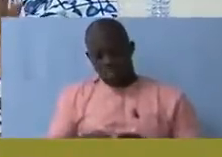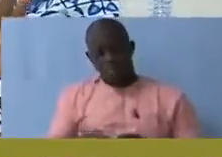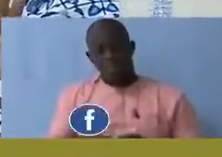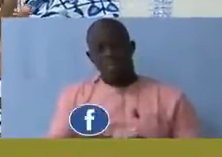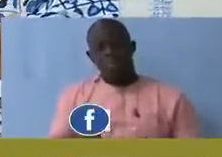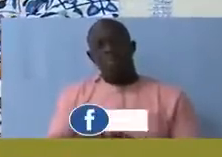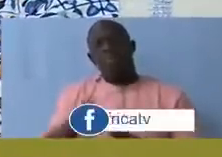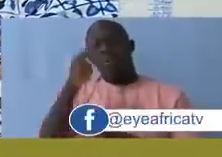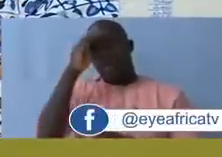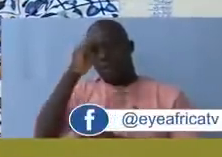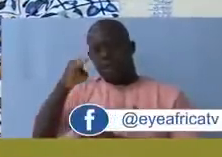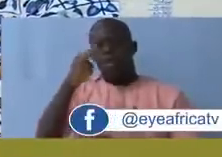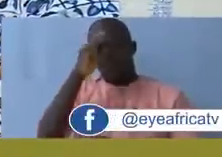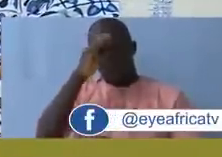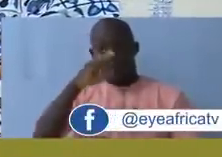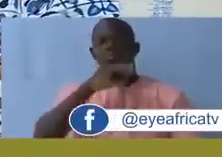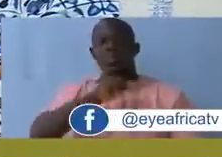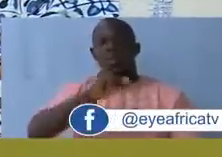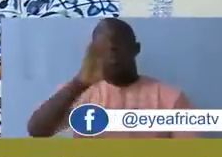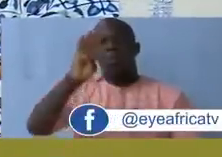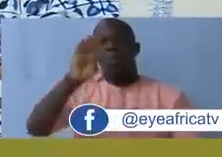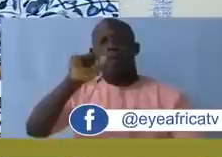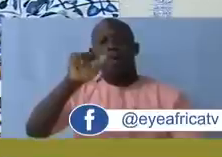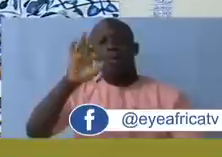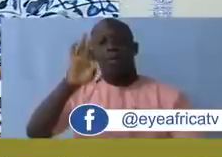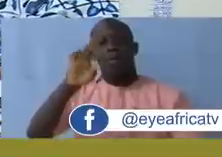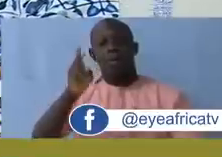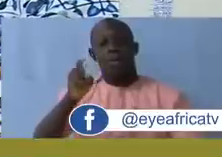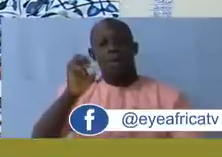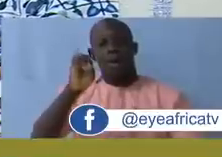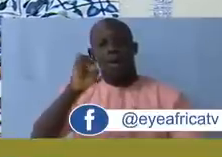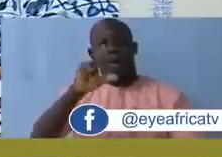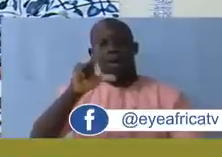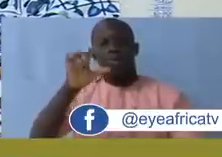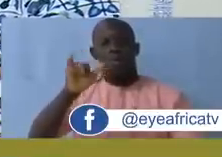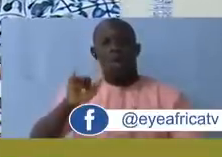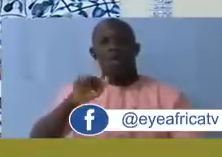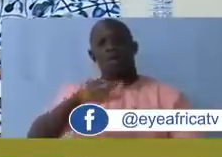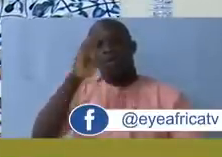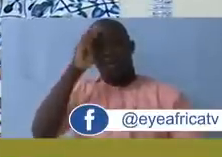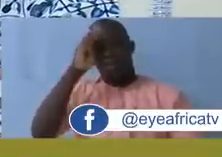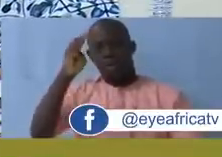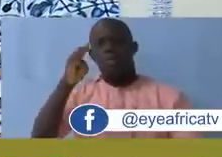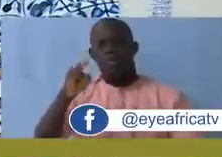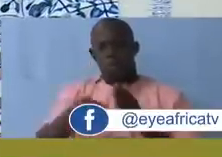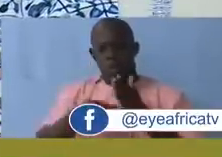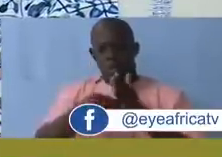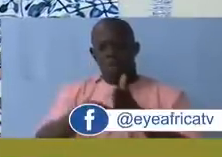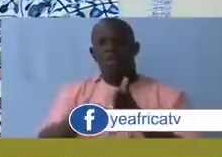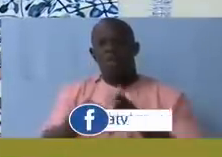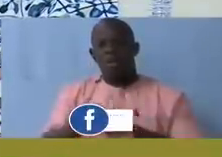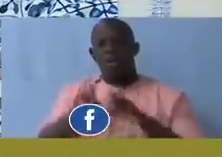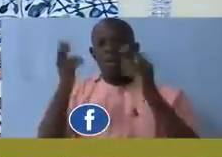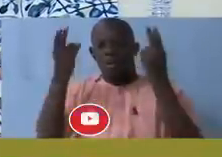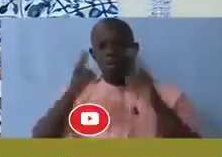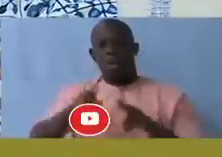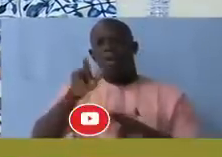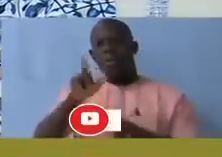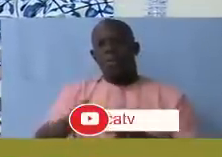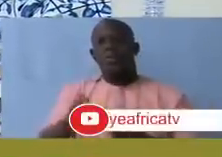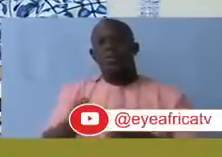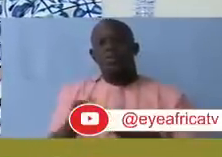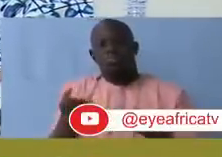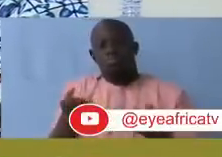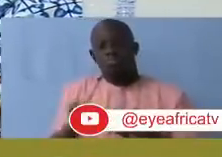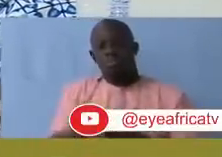Thank you very much, Mr. Batchilly. Thank you very much, lead counsel. But Mr. Batchilly has disappeared. Can I carry